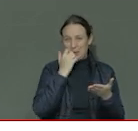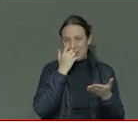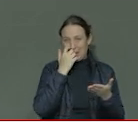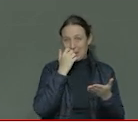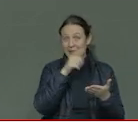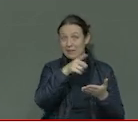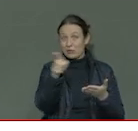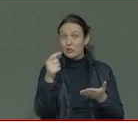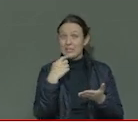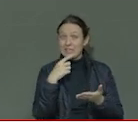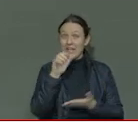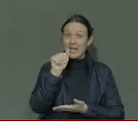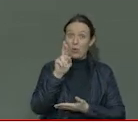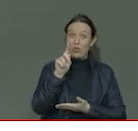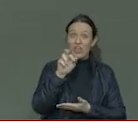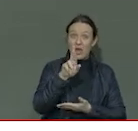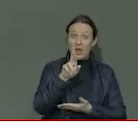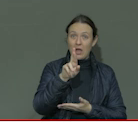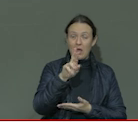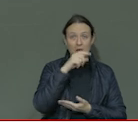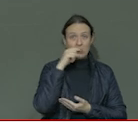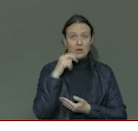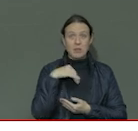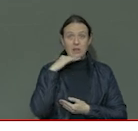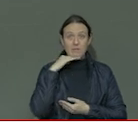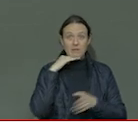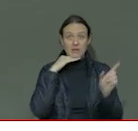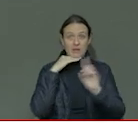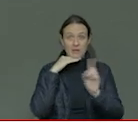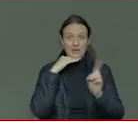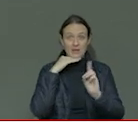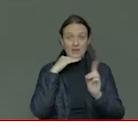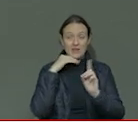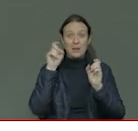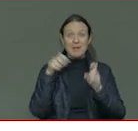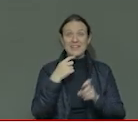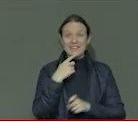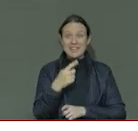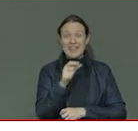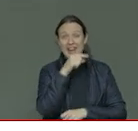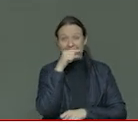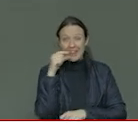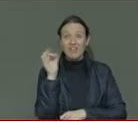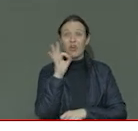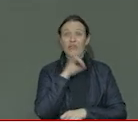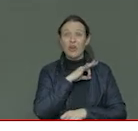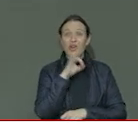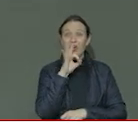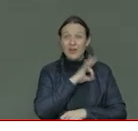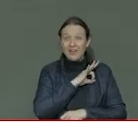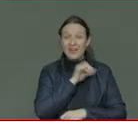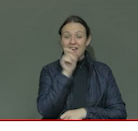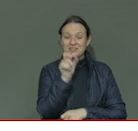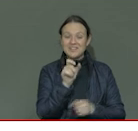want you to say the author, because the author of Life of Pi is Jan Patel. You will say the fictional author, because